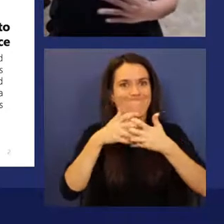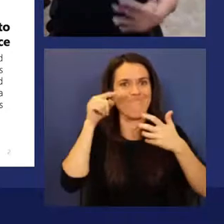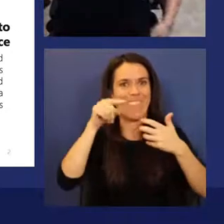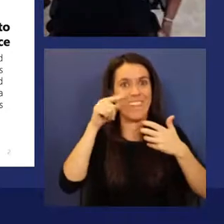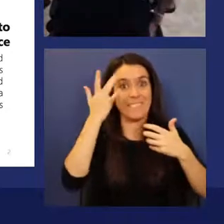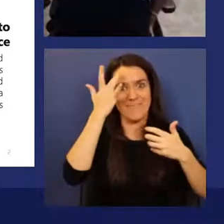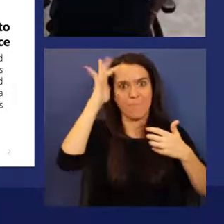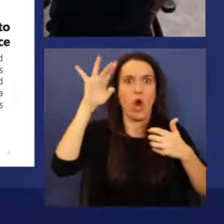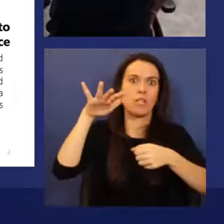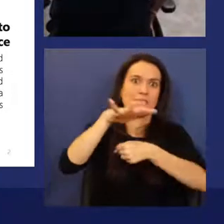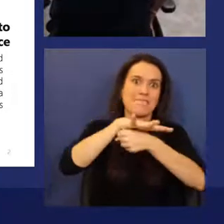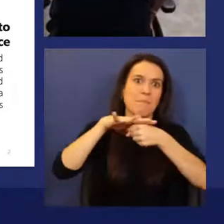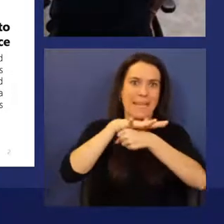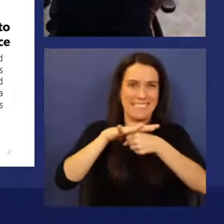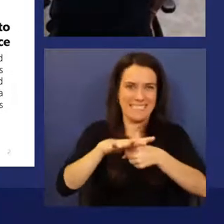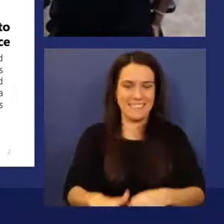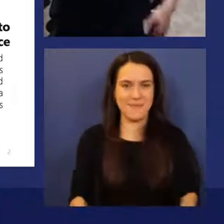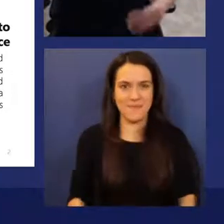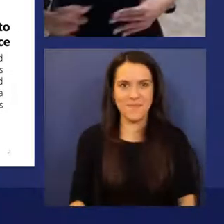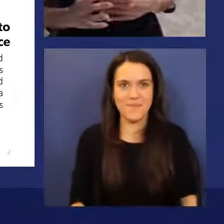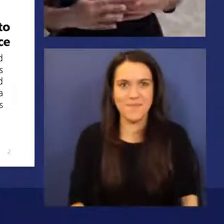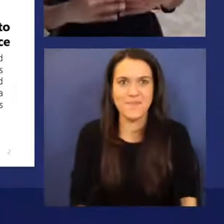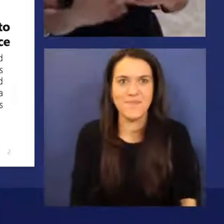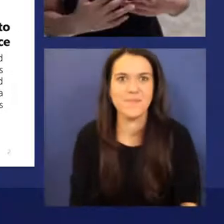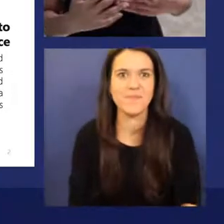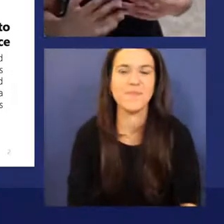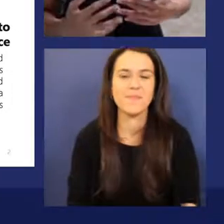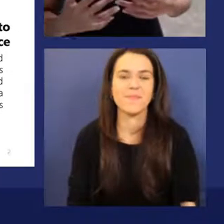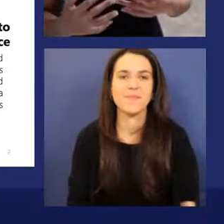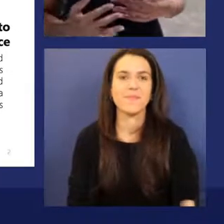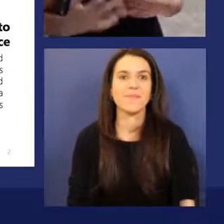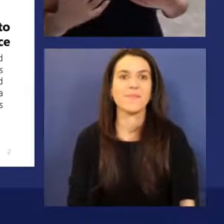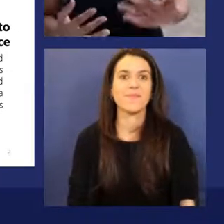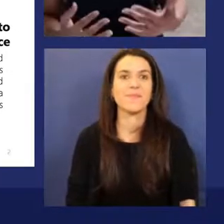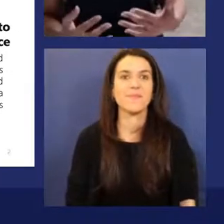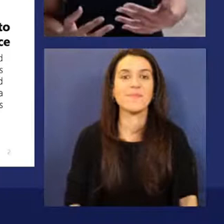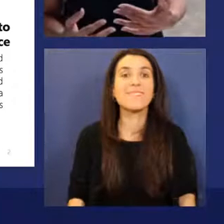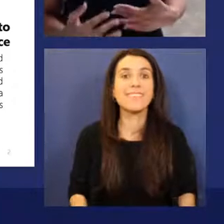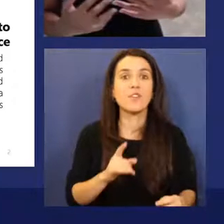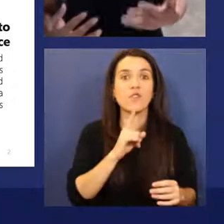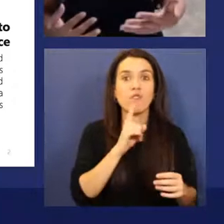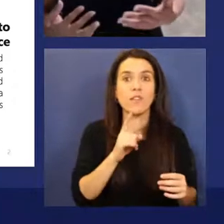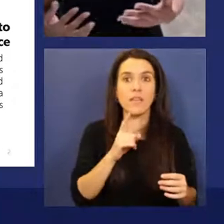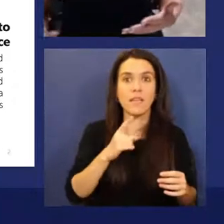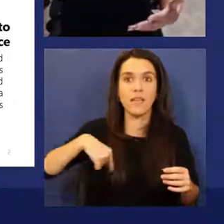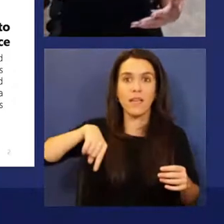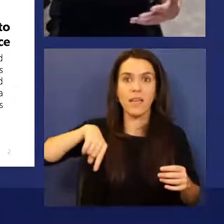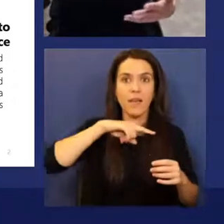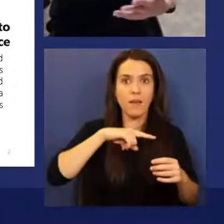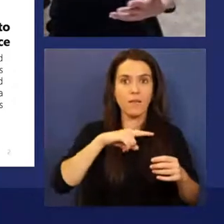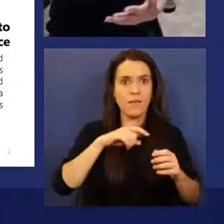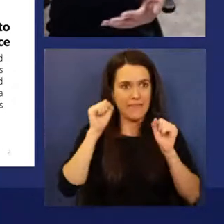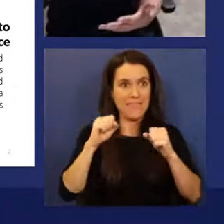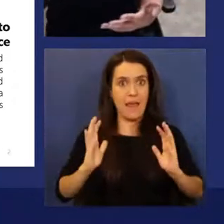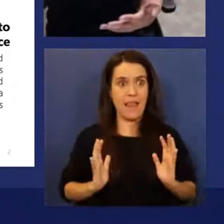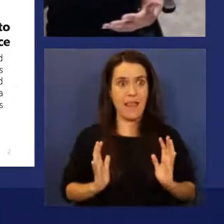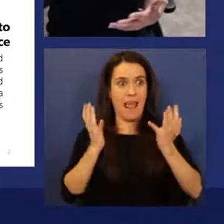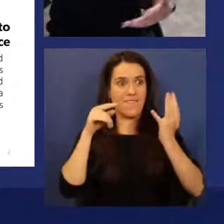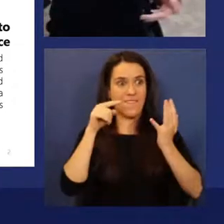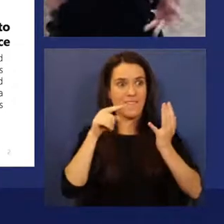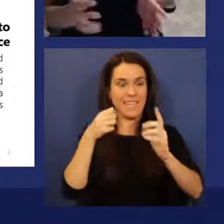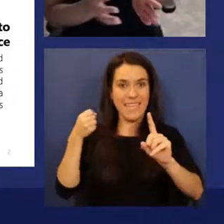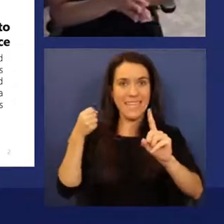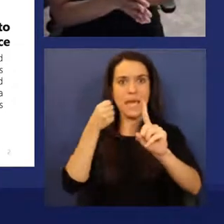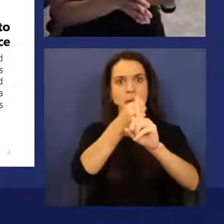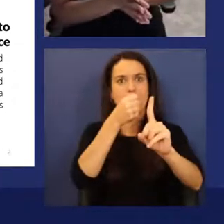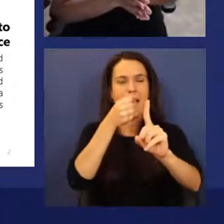spaces, and how can we really have a huge impact on our life? Because